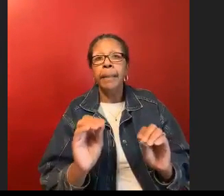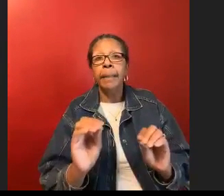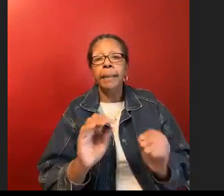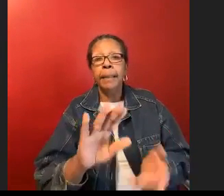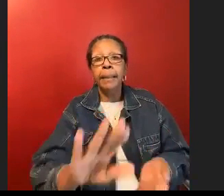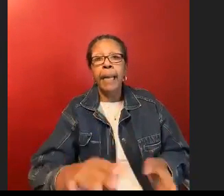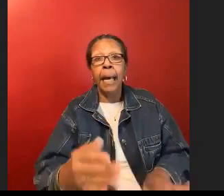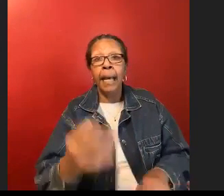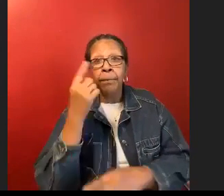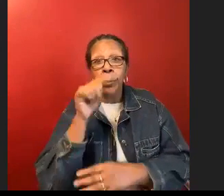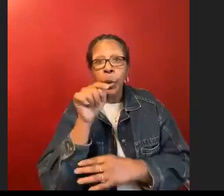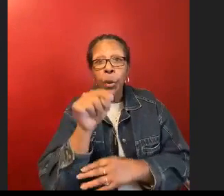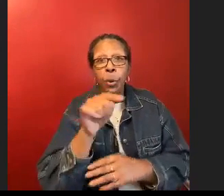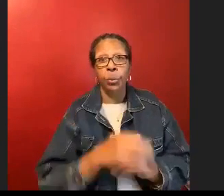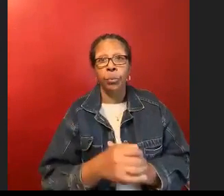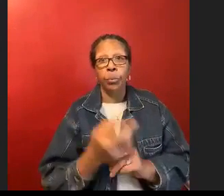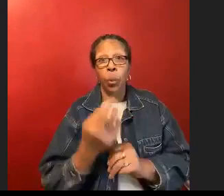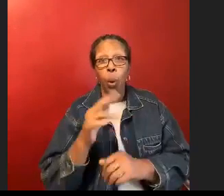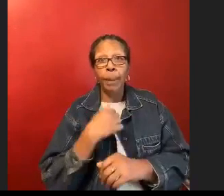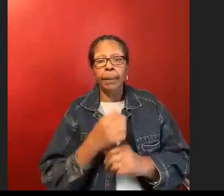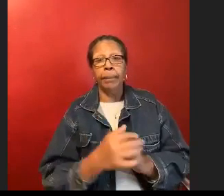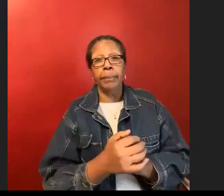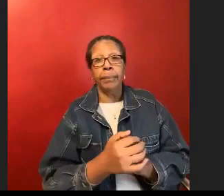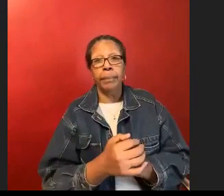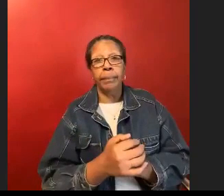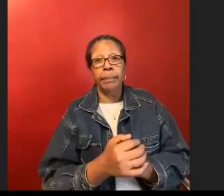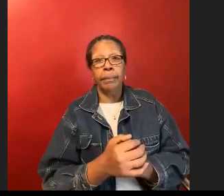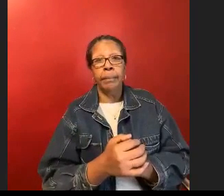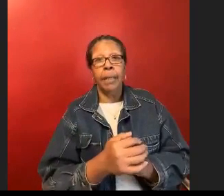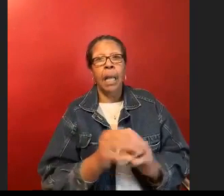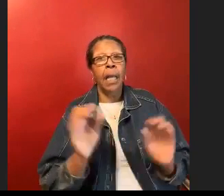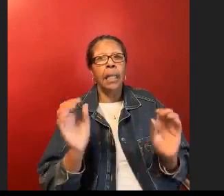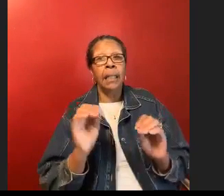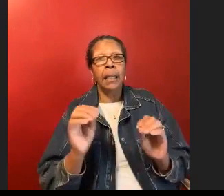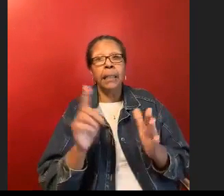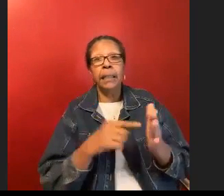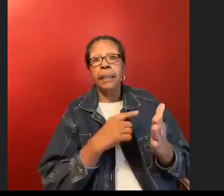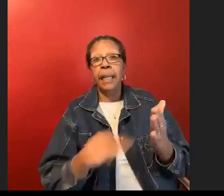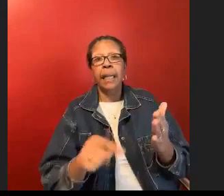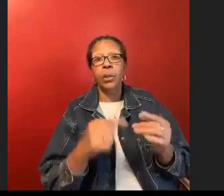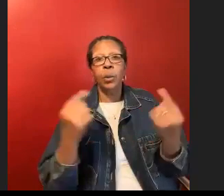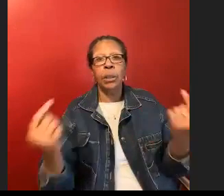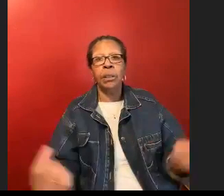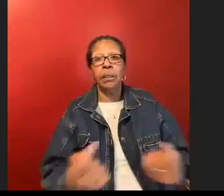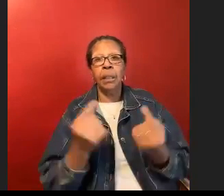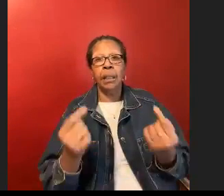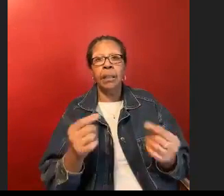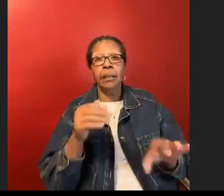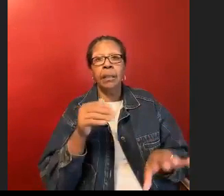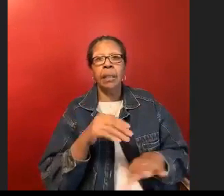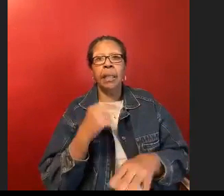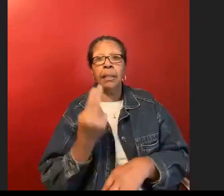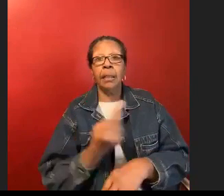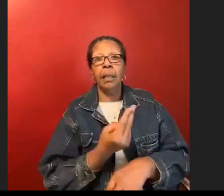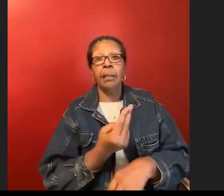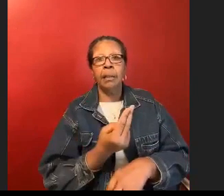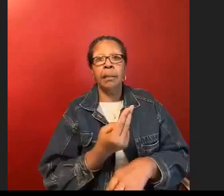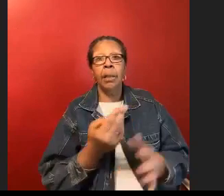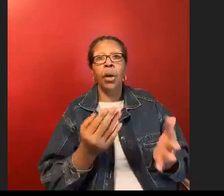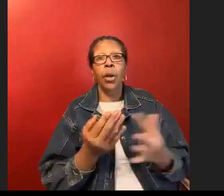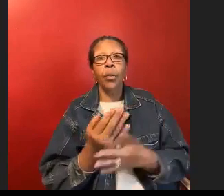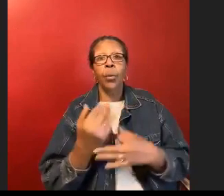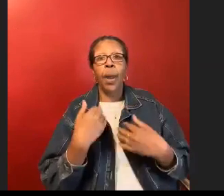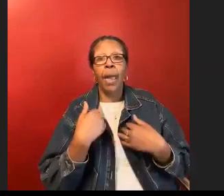for you or for me. None of them canceled the sin against us by having their